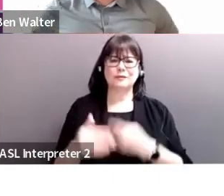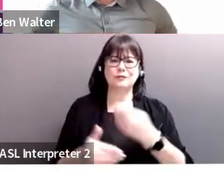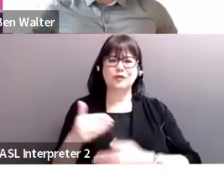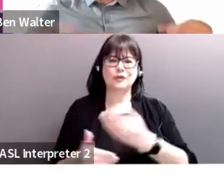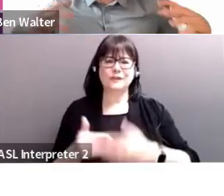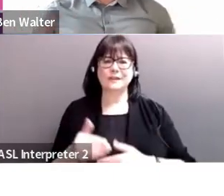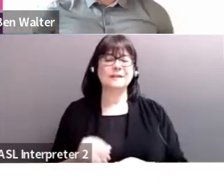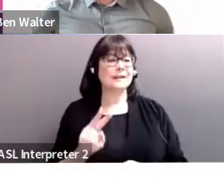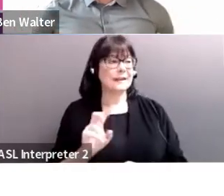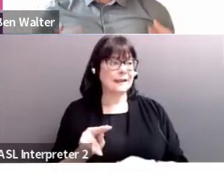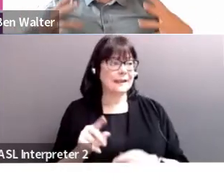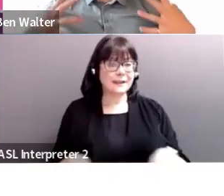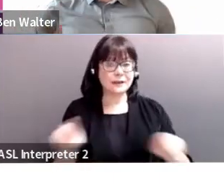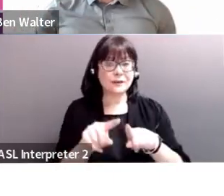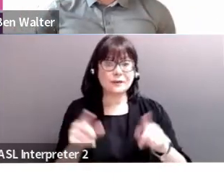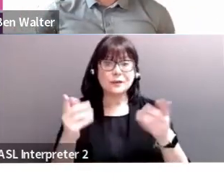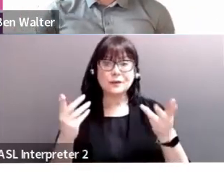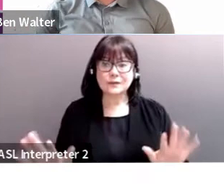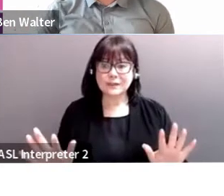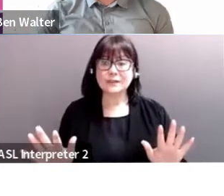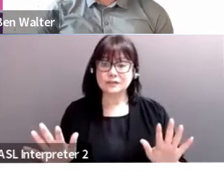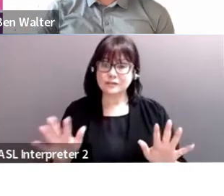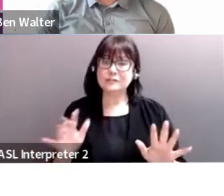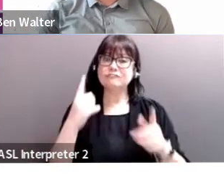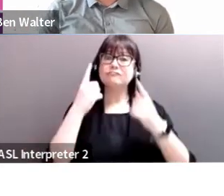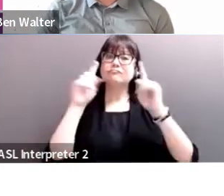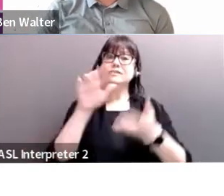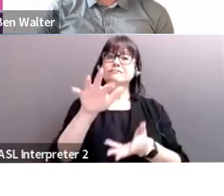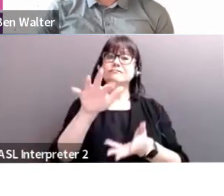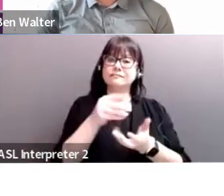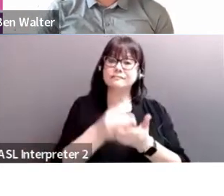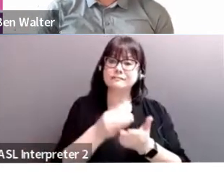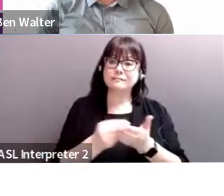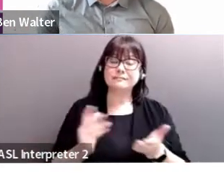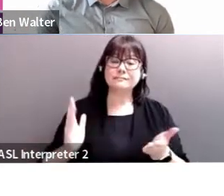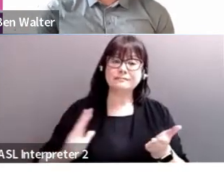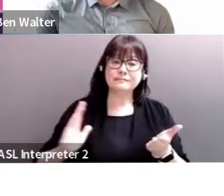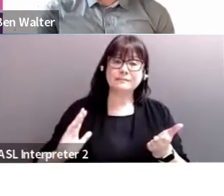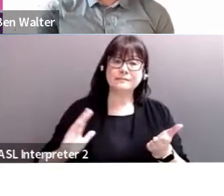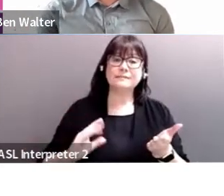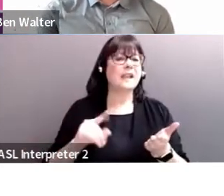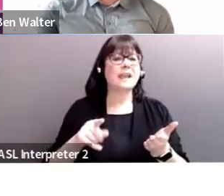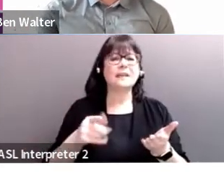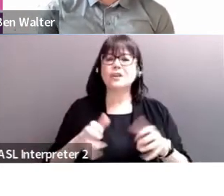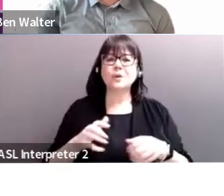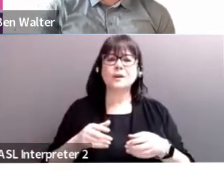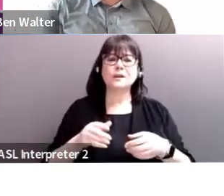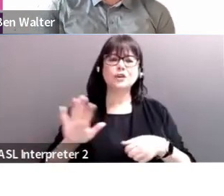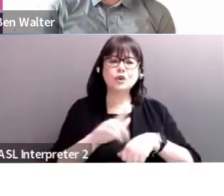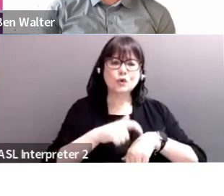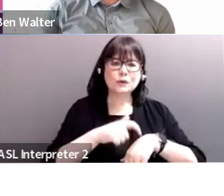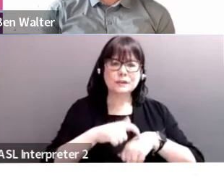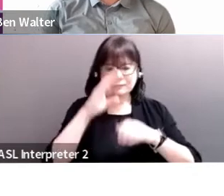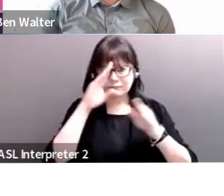grant before, if you don't have the time, you don't want to allocate the time towards actually applying and securing these funds, there is a ton of expert knowledge out there that